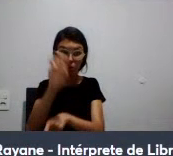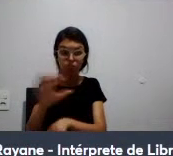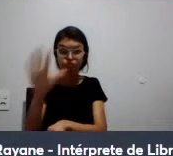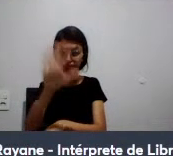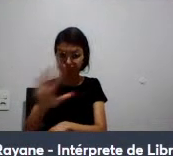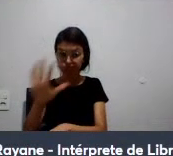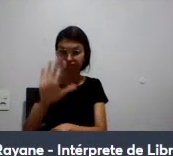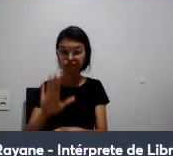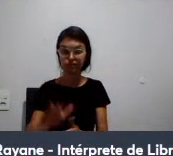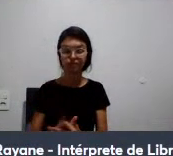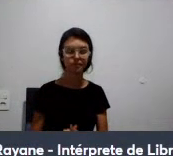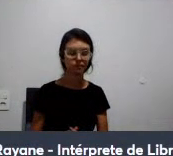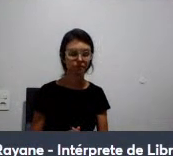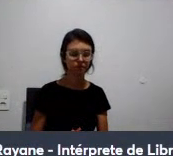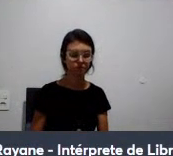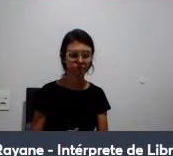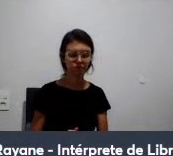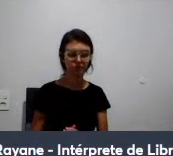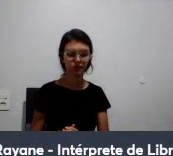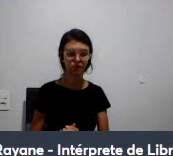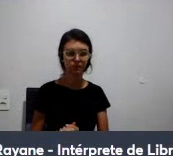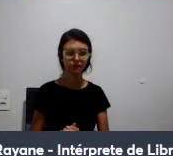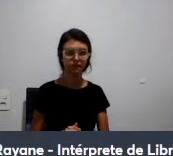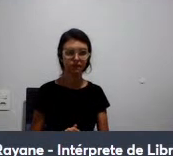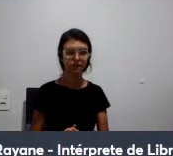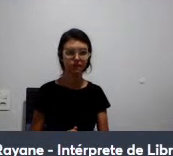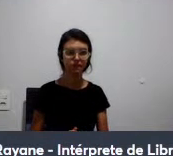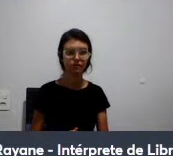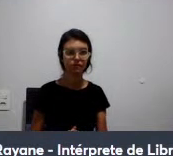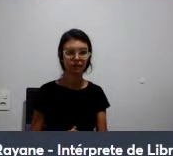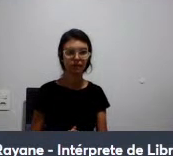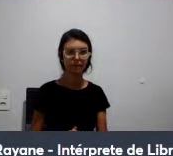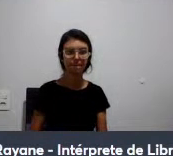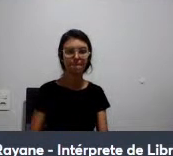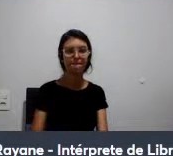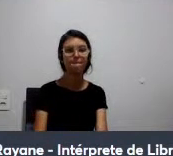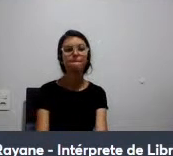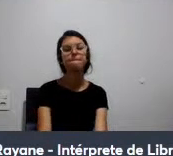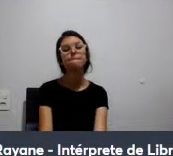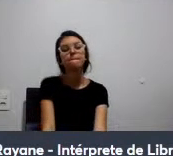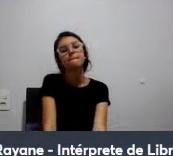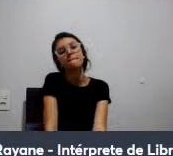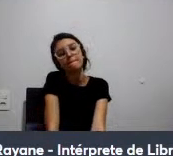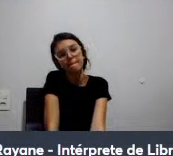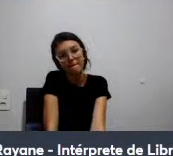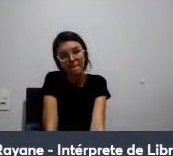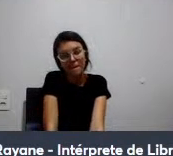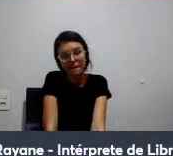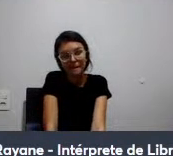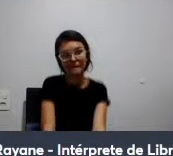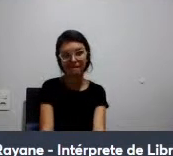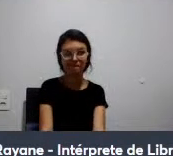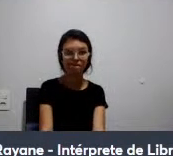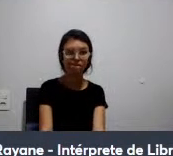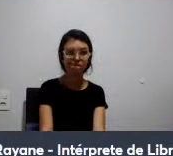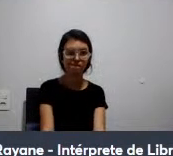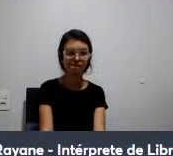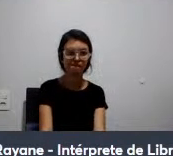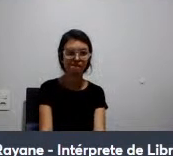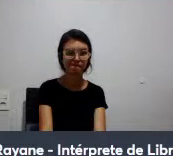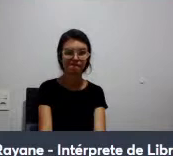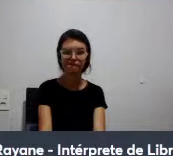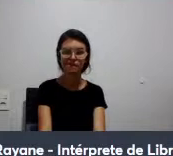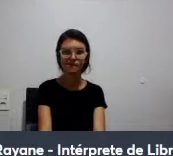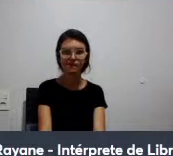kind of practice is the origin of inequalities and divisions of labor that still